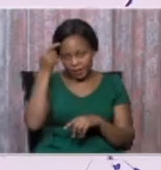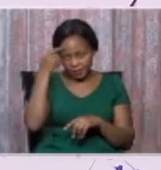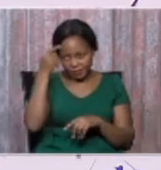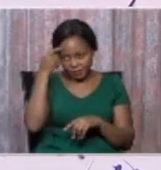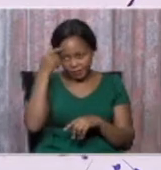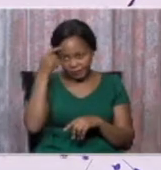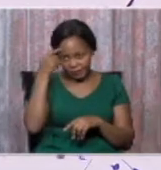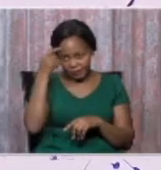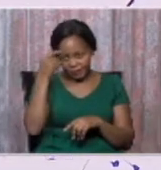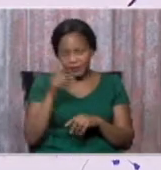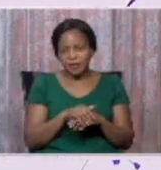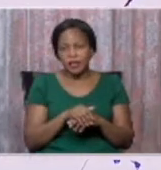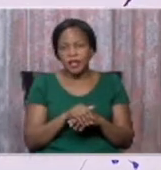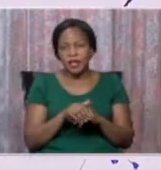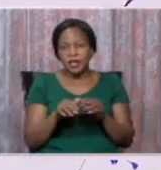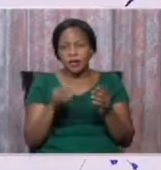the progesterones and